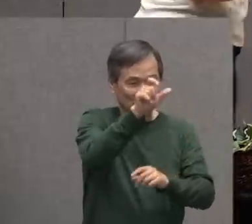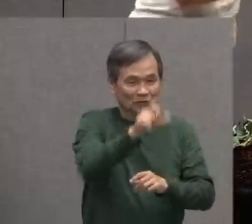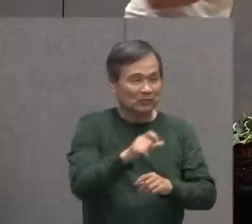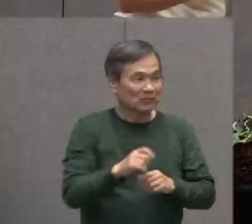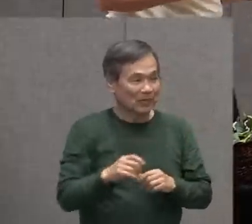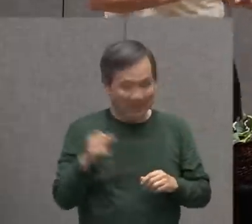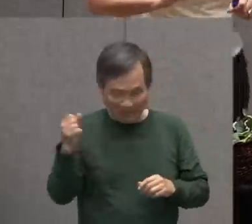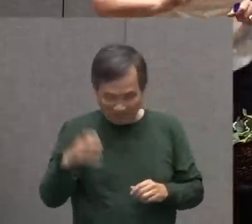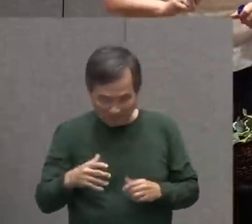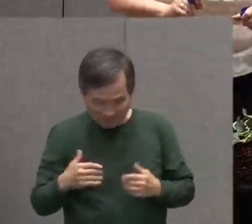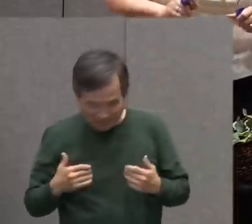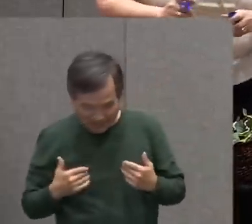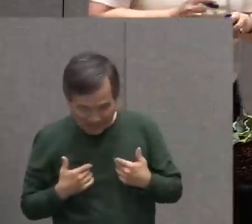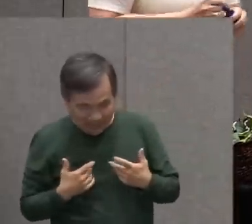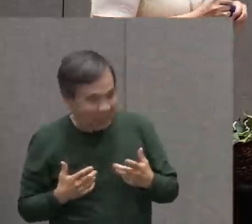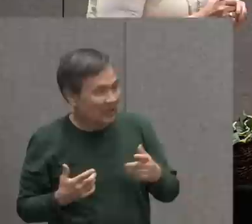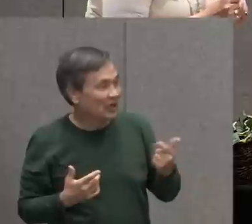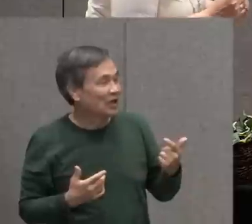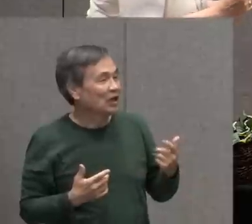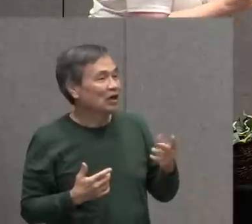got. I got